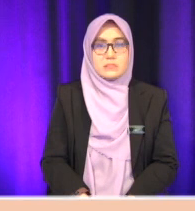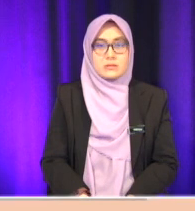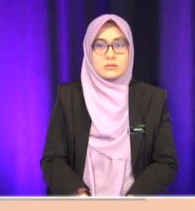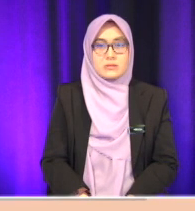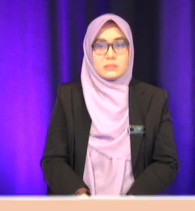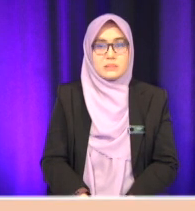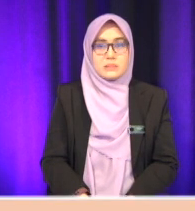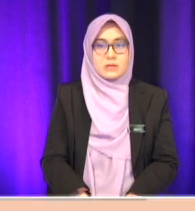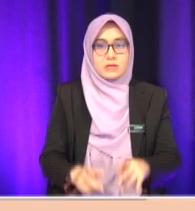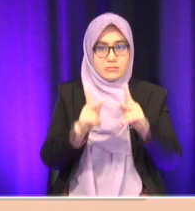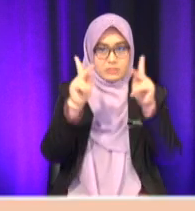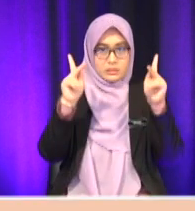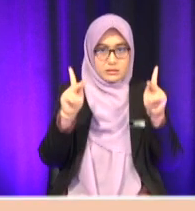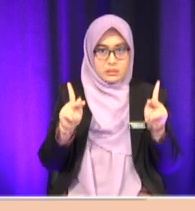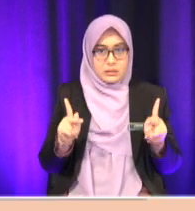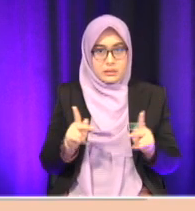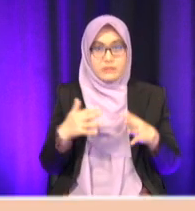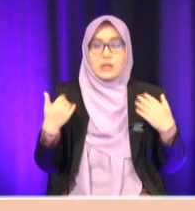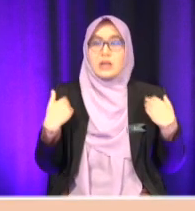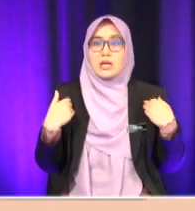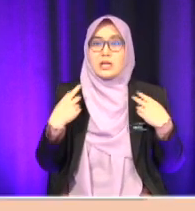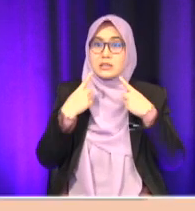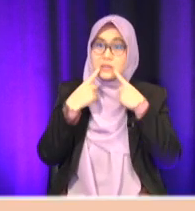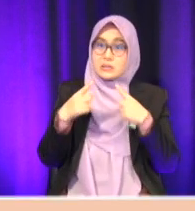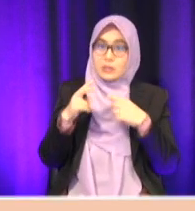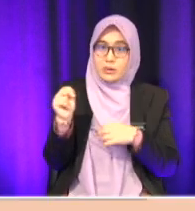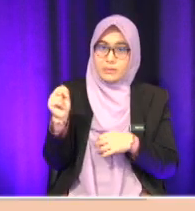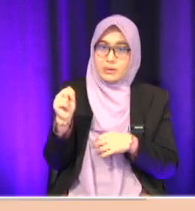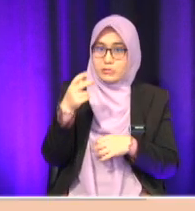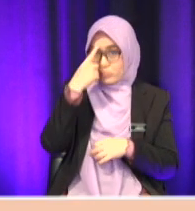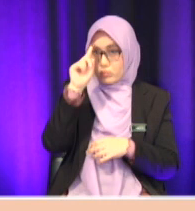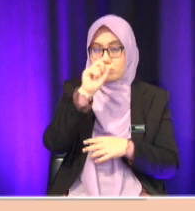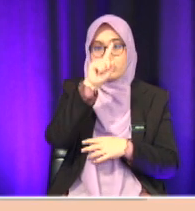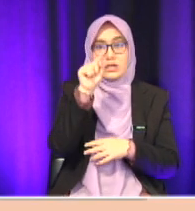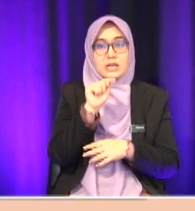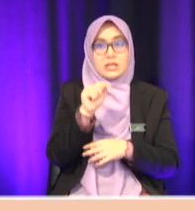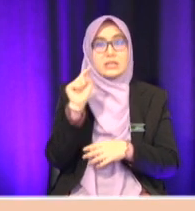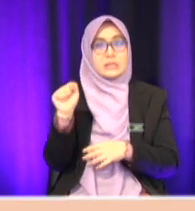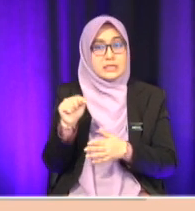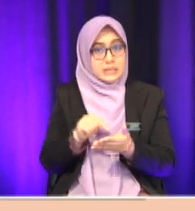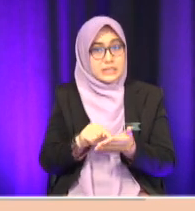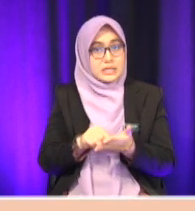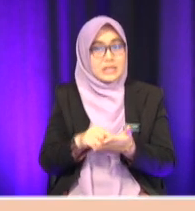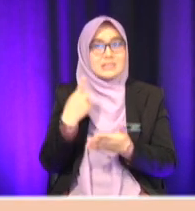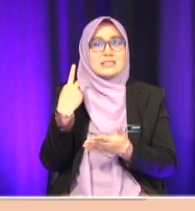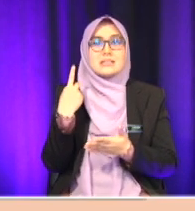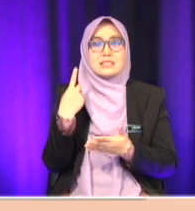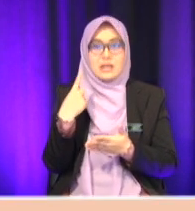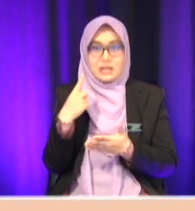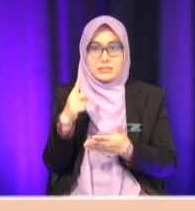about how the mother cook food for the family. Okay, and